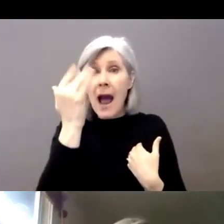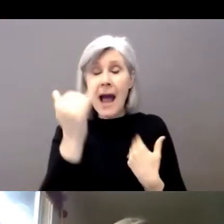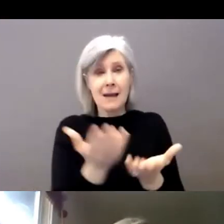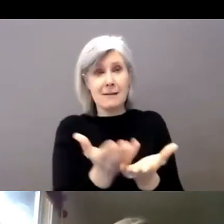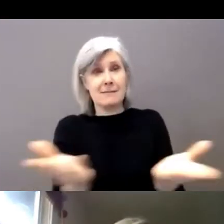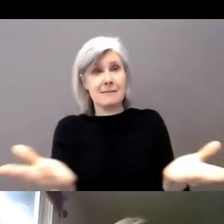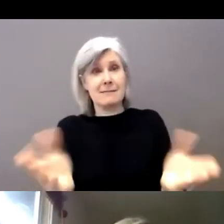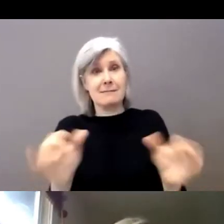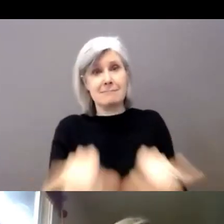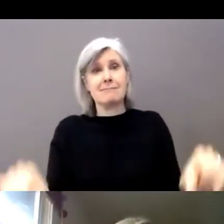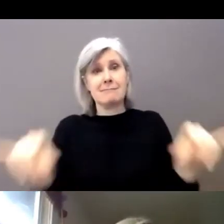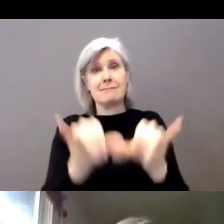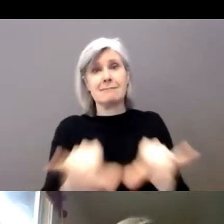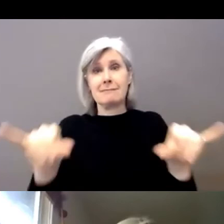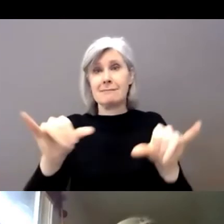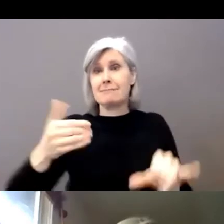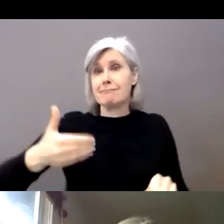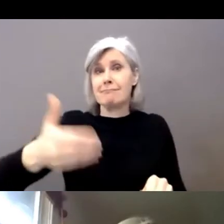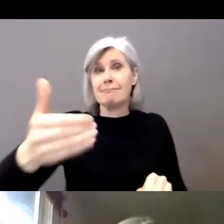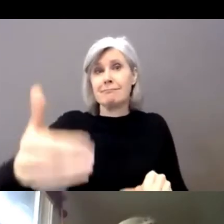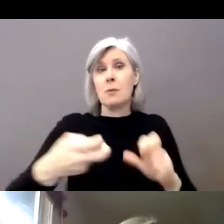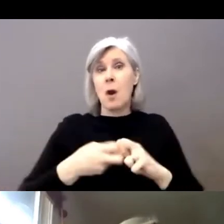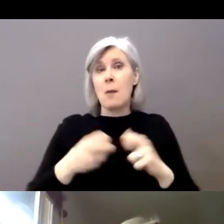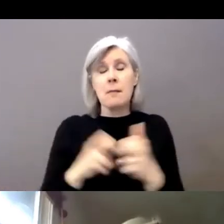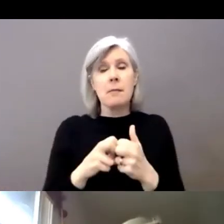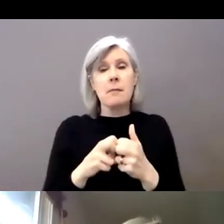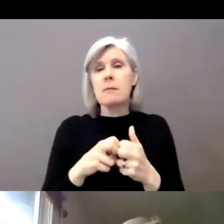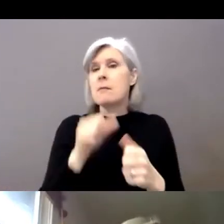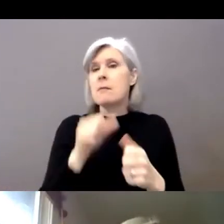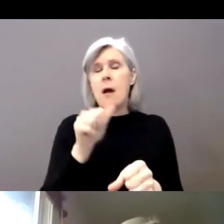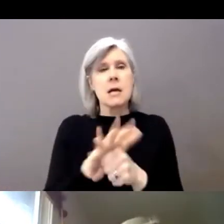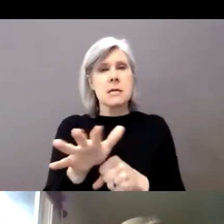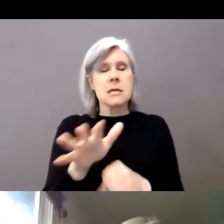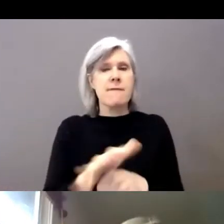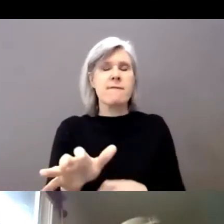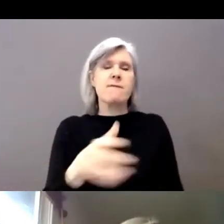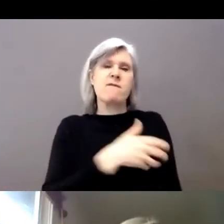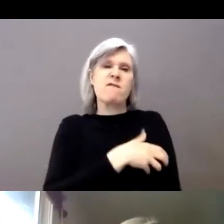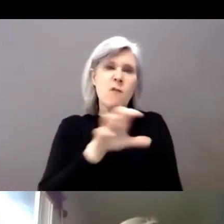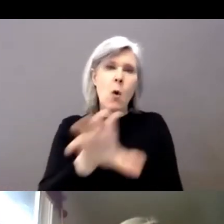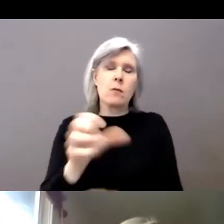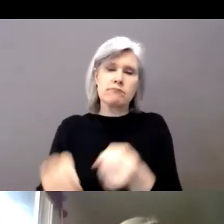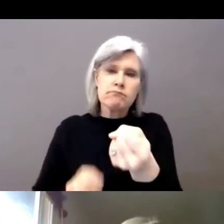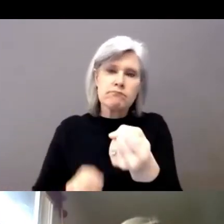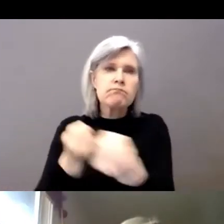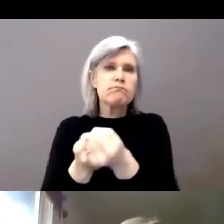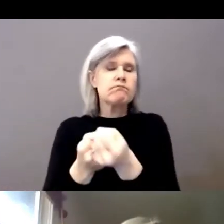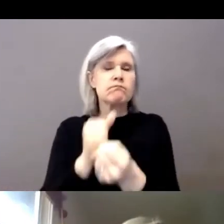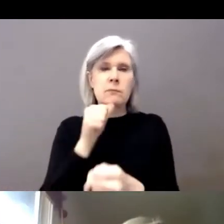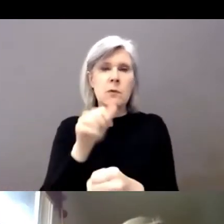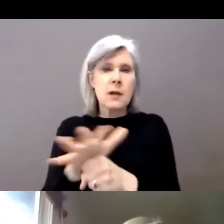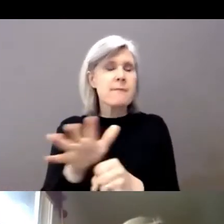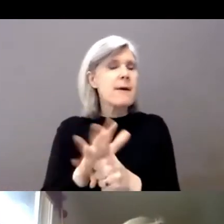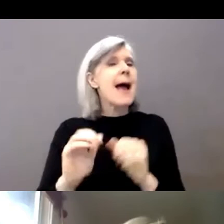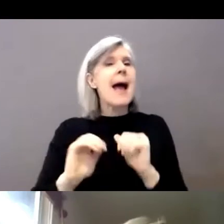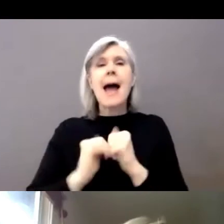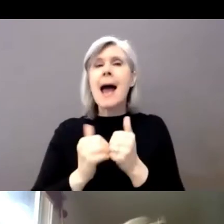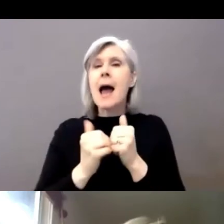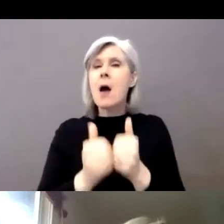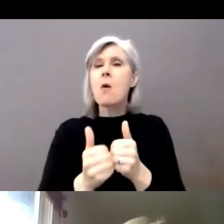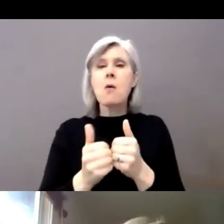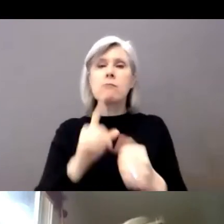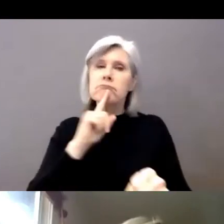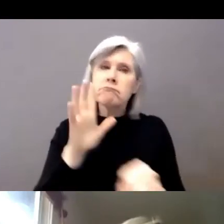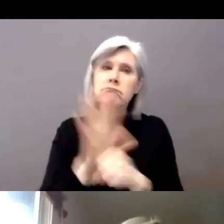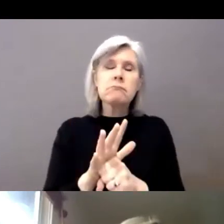standards. And the only way to get those done is through a convention on the rights of older people at the United Nations. So